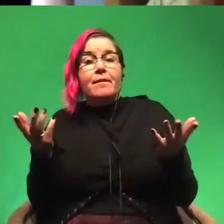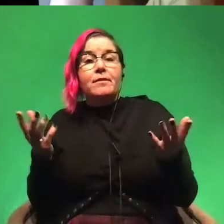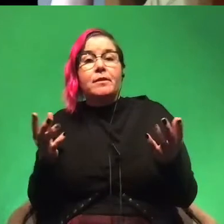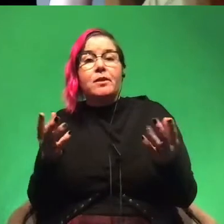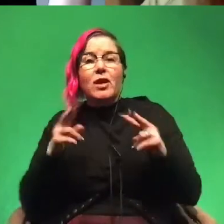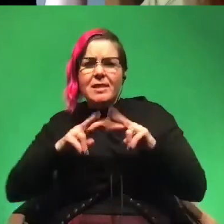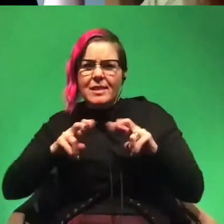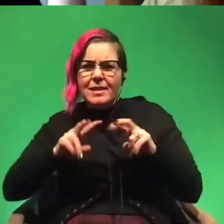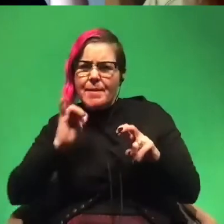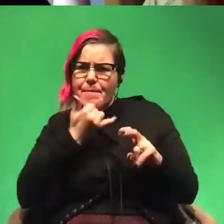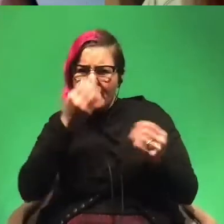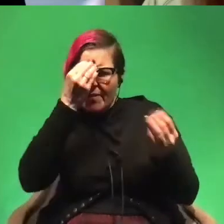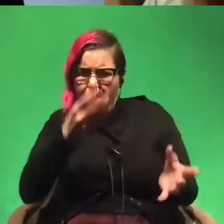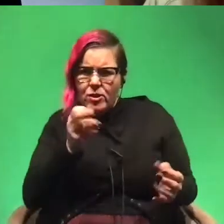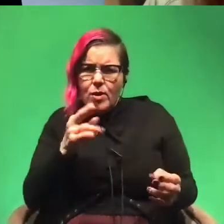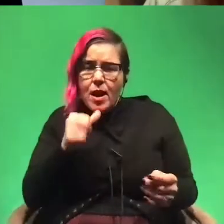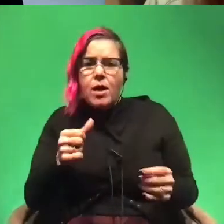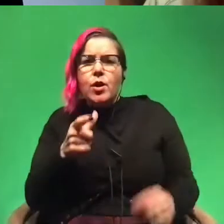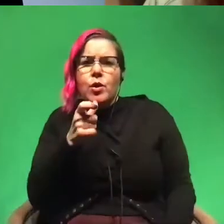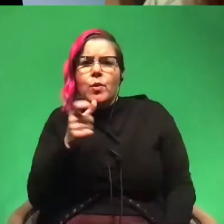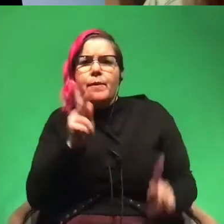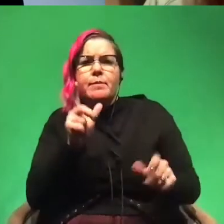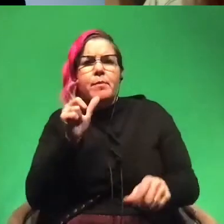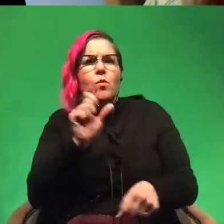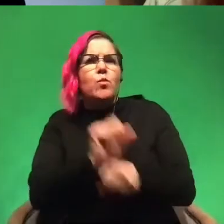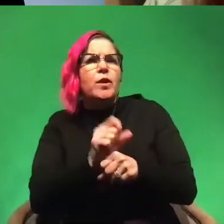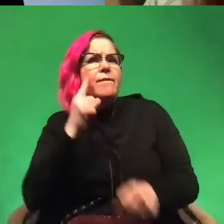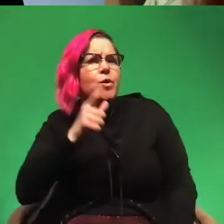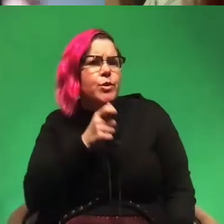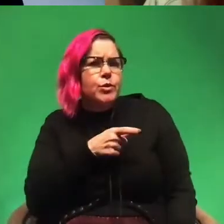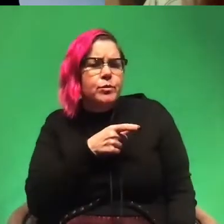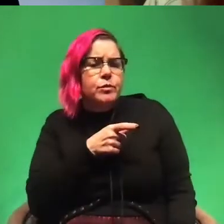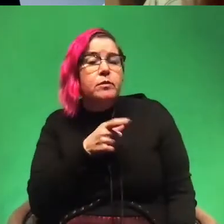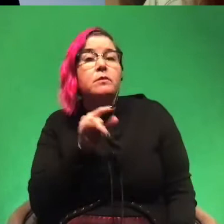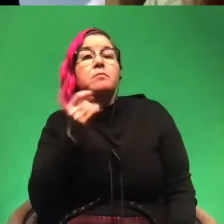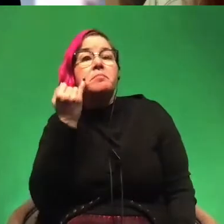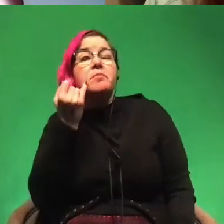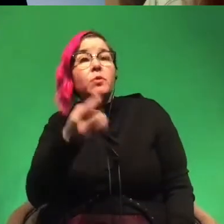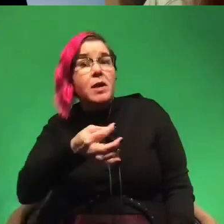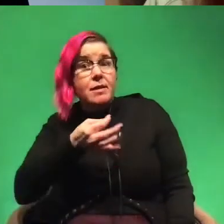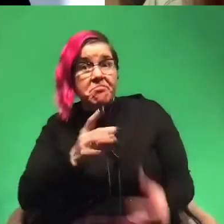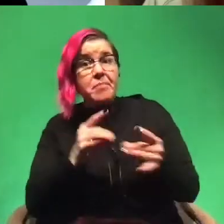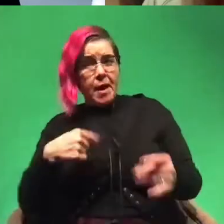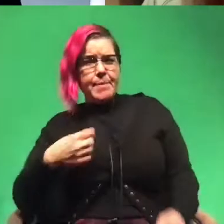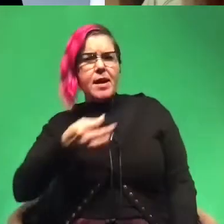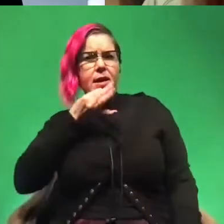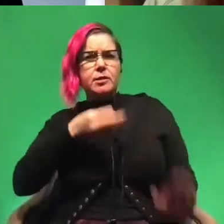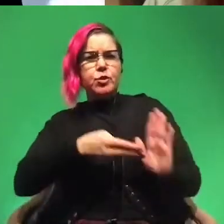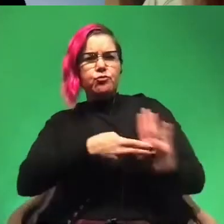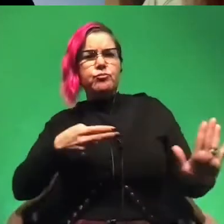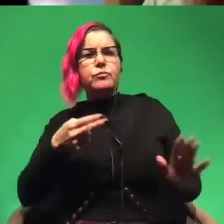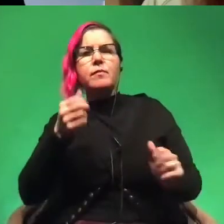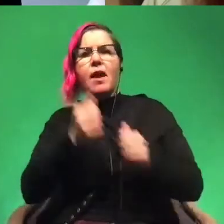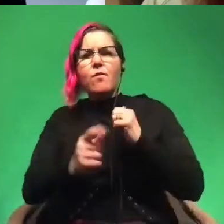out, is it misinformation or not? Who are these people working for? If you are saying you're an expert, and that everybody else is against